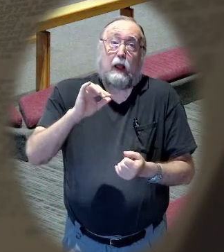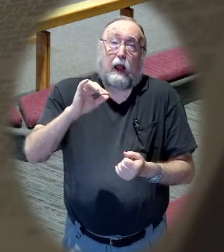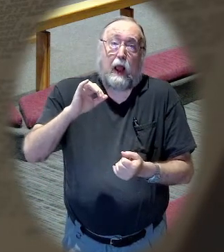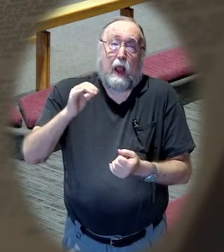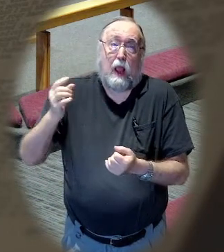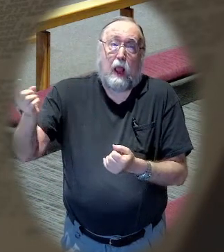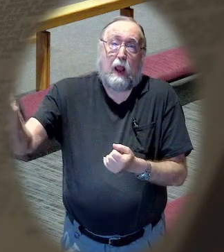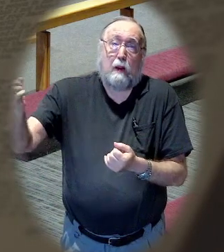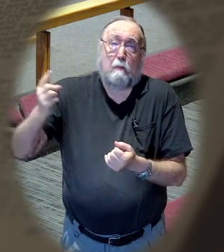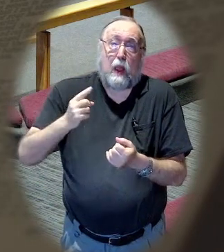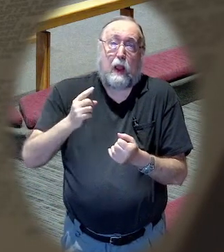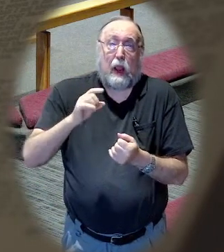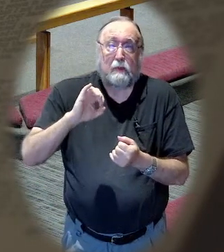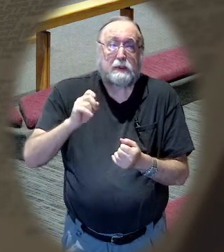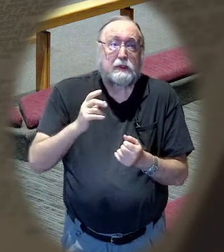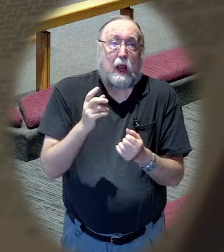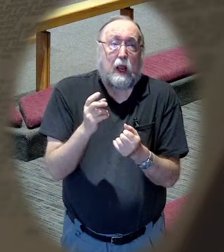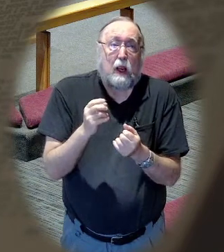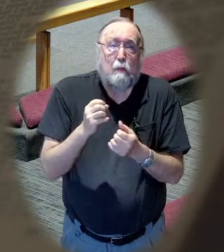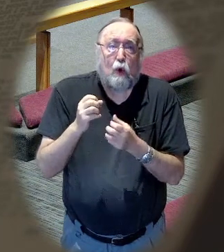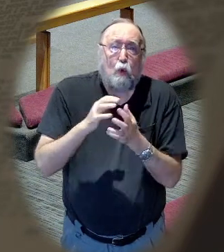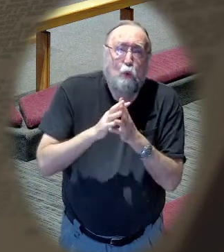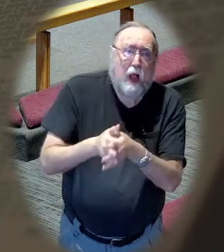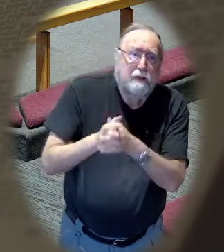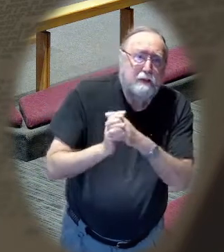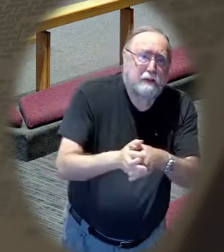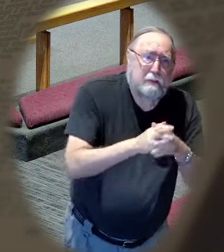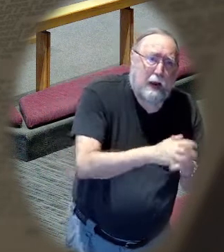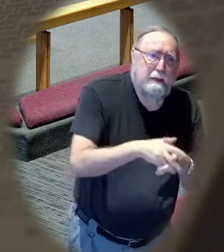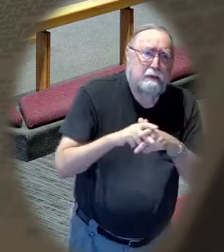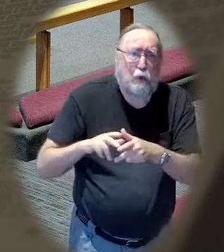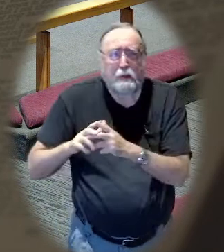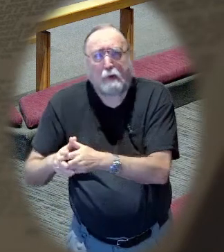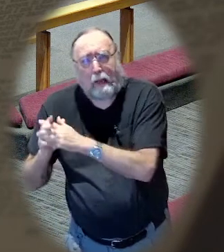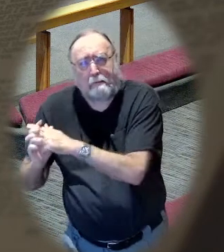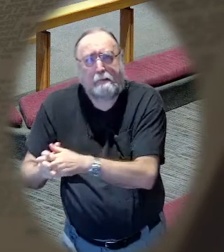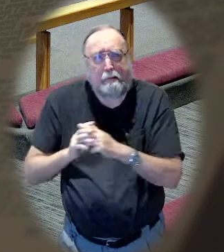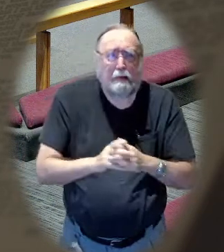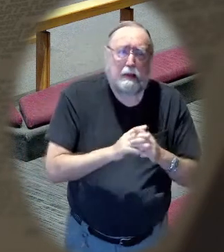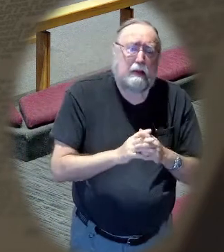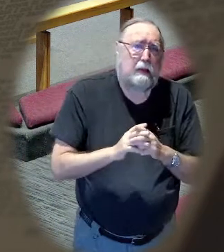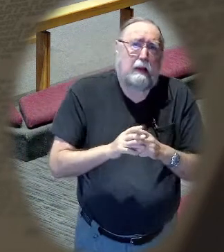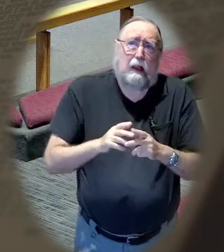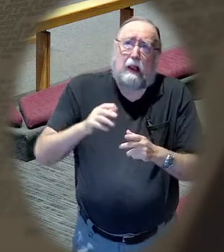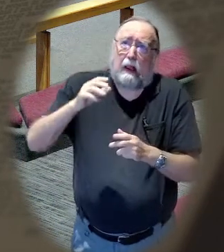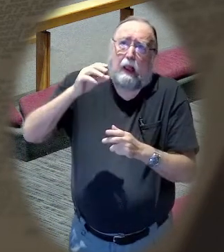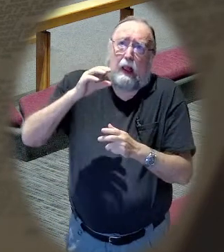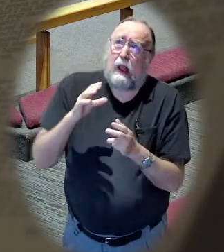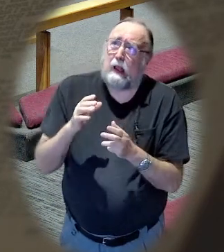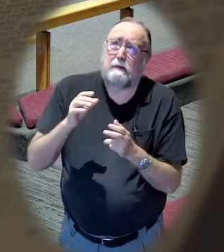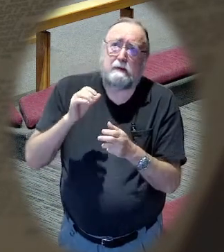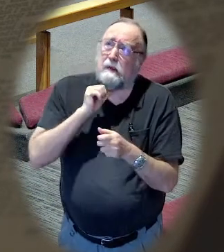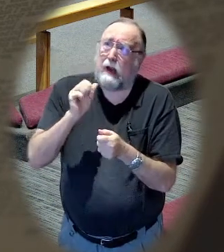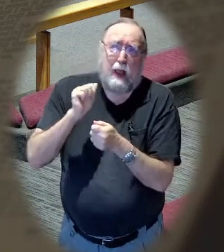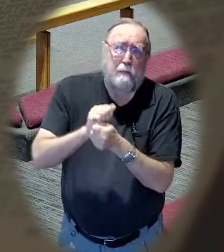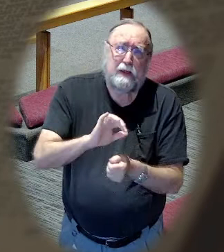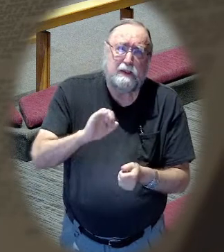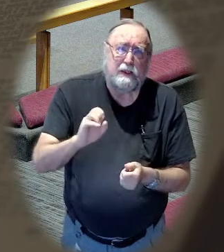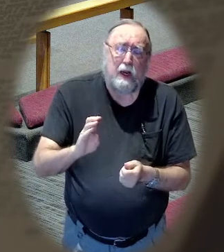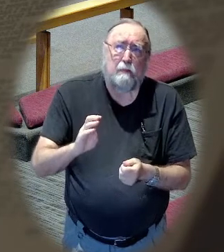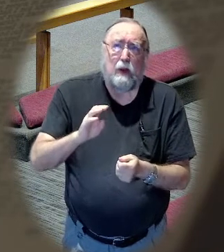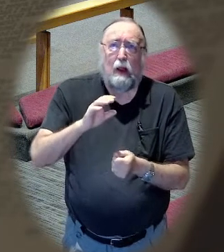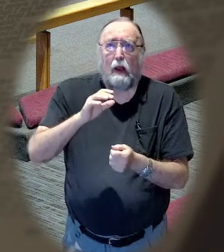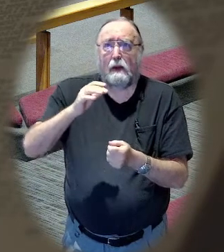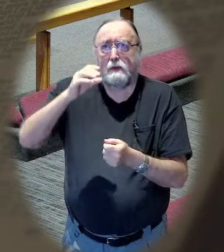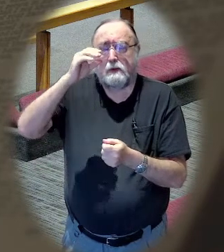the breaking of the day. When the man saw that he did not prevail against Jacob, he touched his hip socket, and Jacob's hip